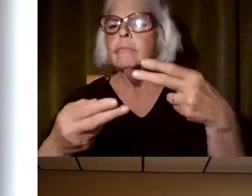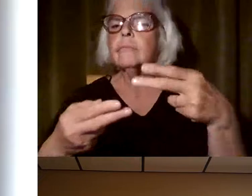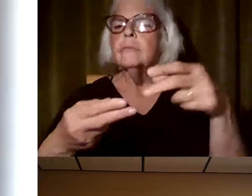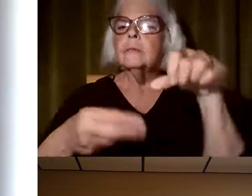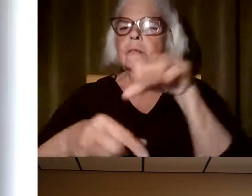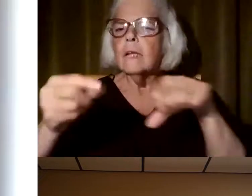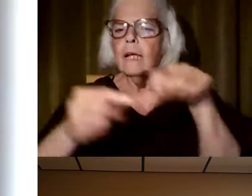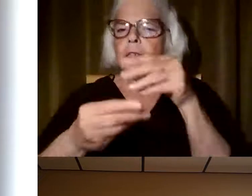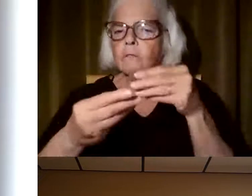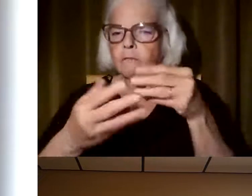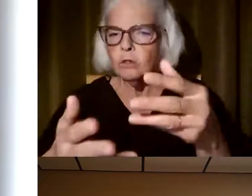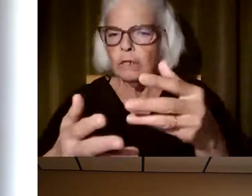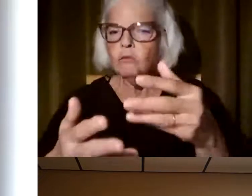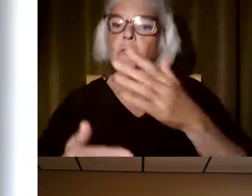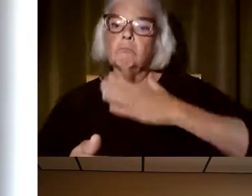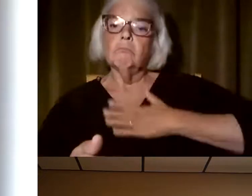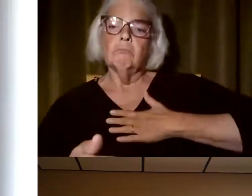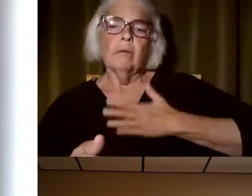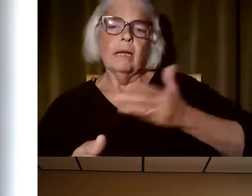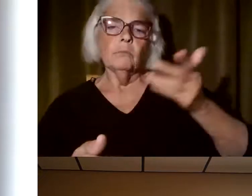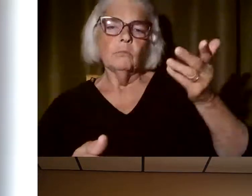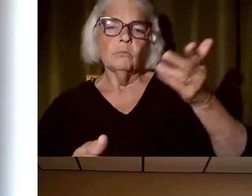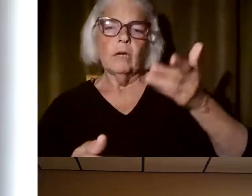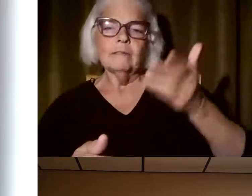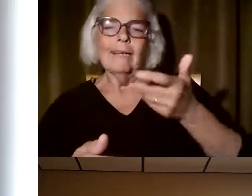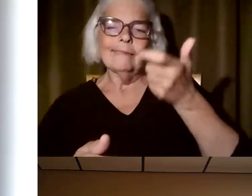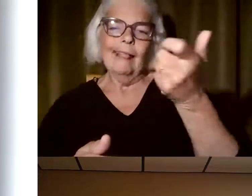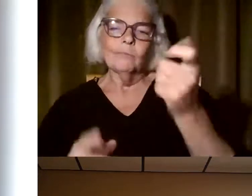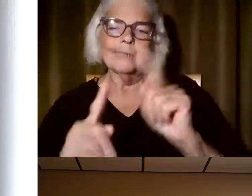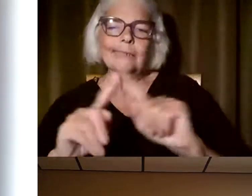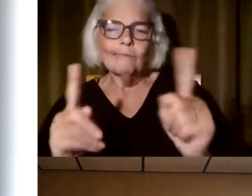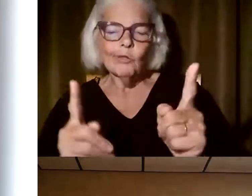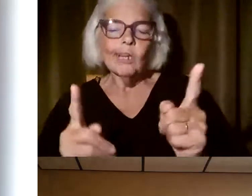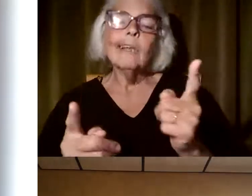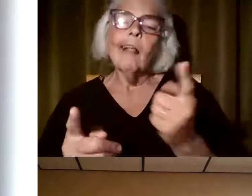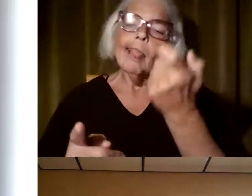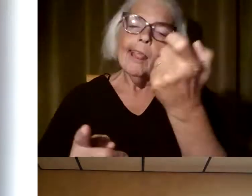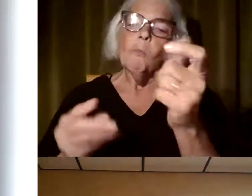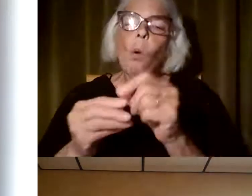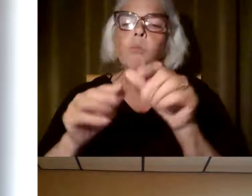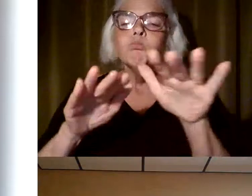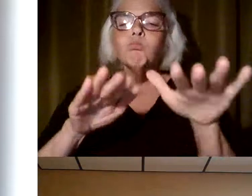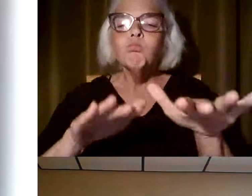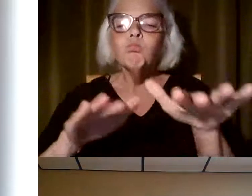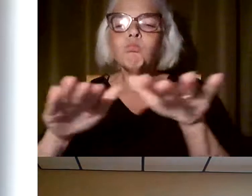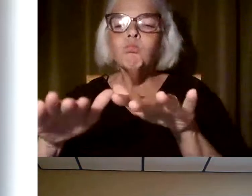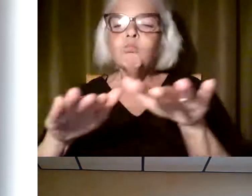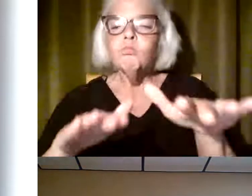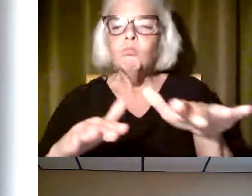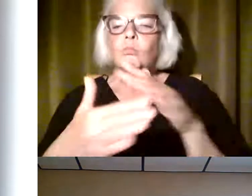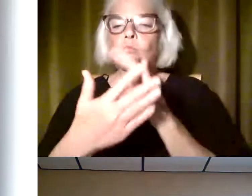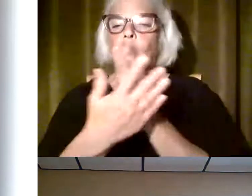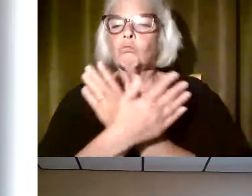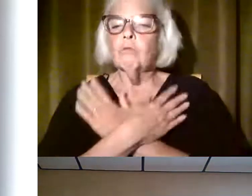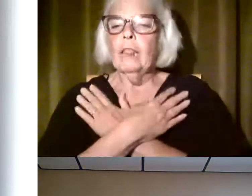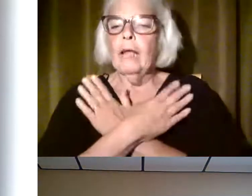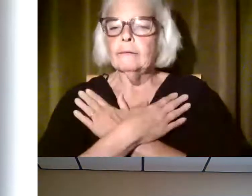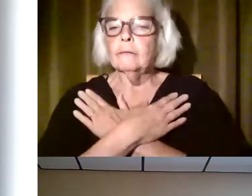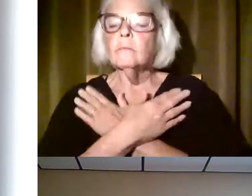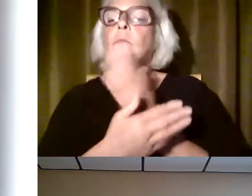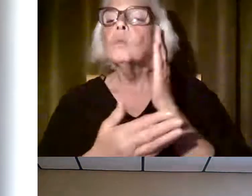is going to be a little bit different. It's a little bit more relaxed. I'm going to be referring to our website a